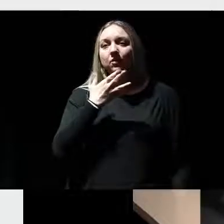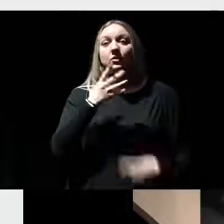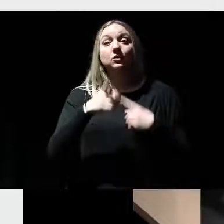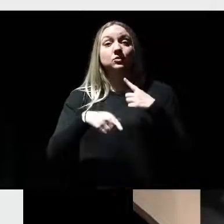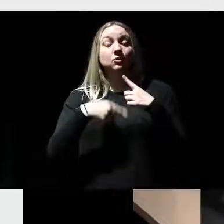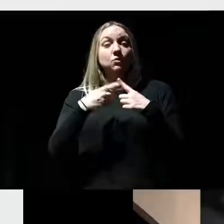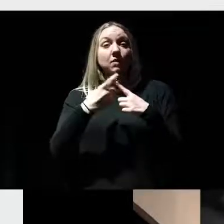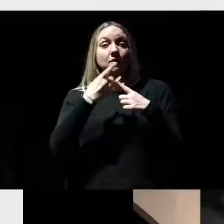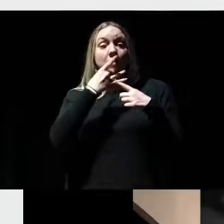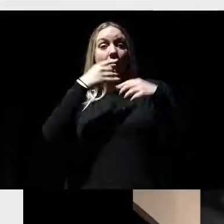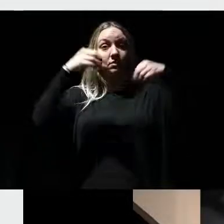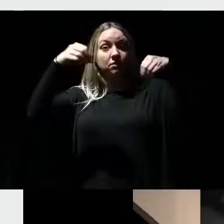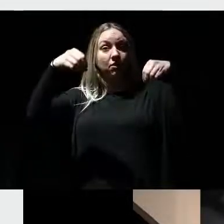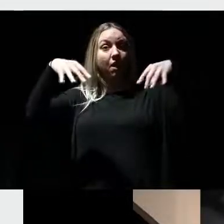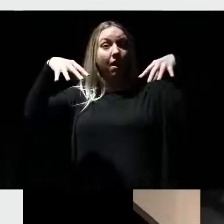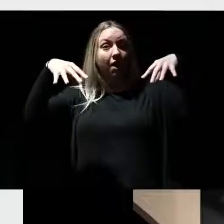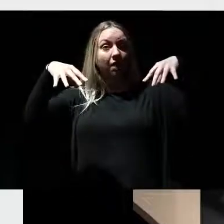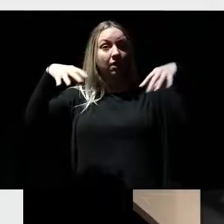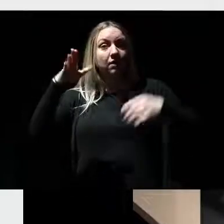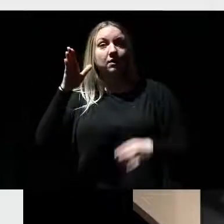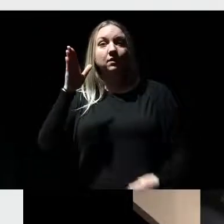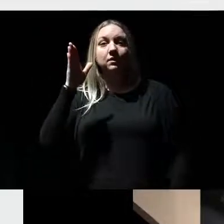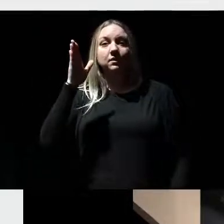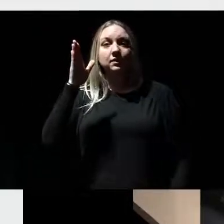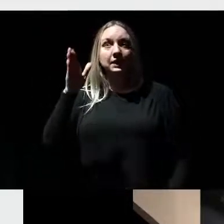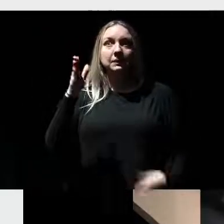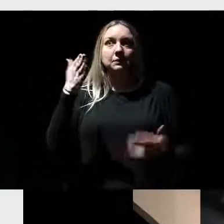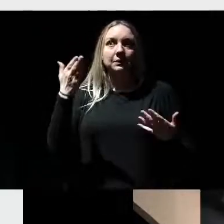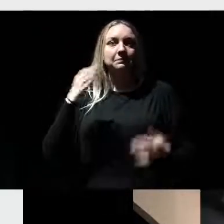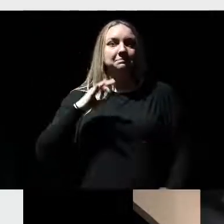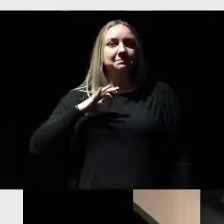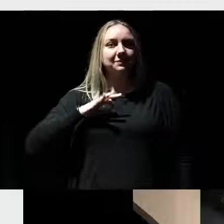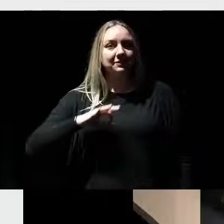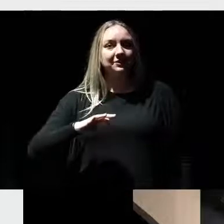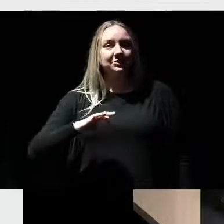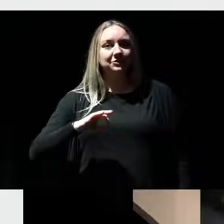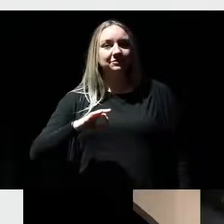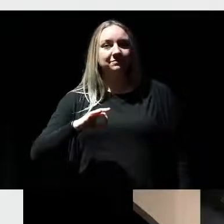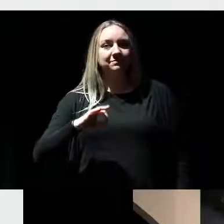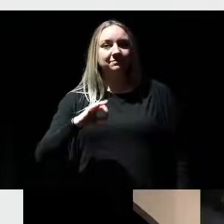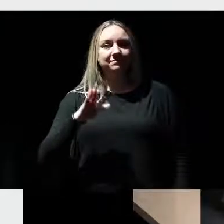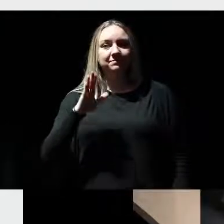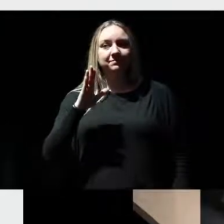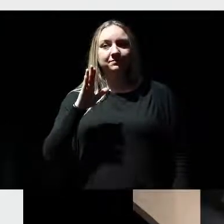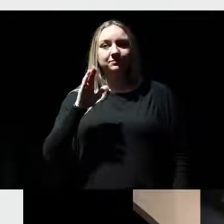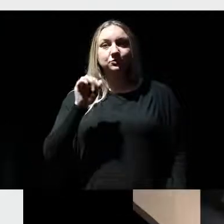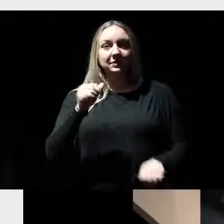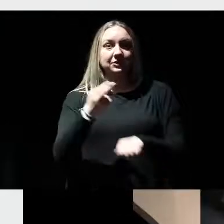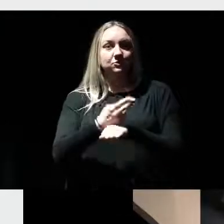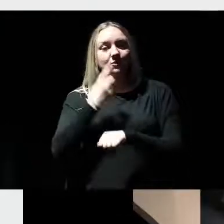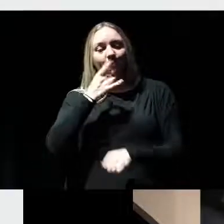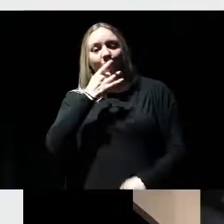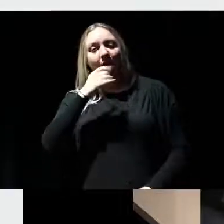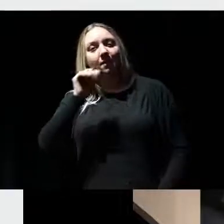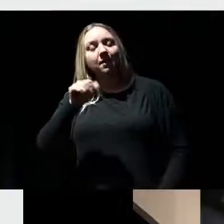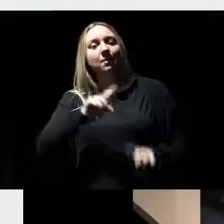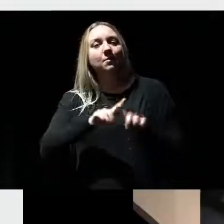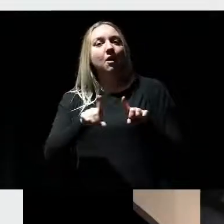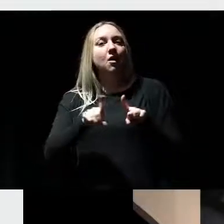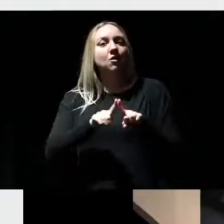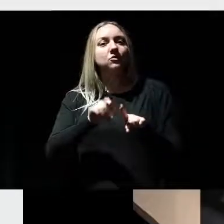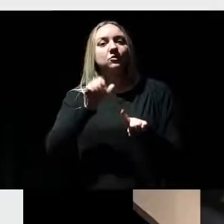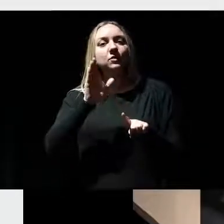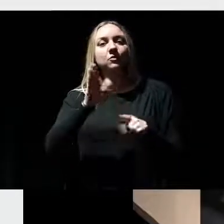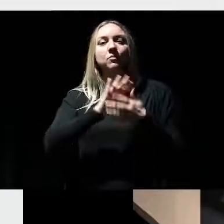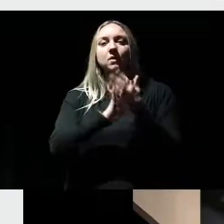lights are on, will take something very pragmatic like the lighting catwalks and turn them into a kind of chandelier